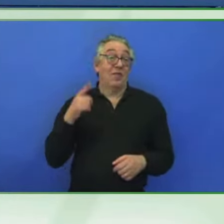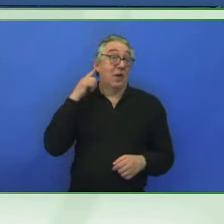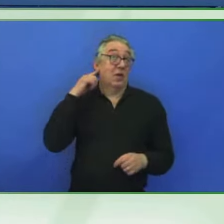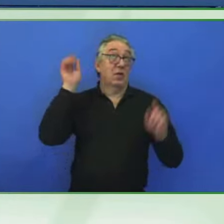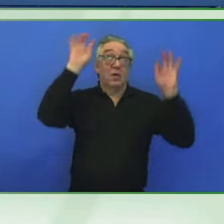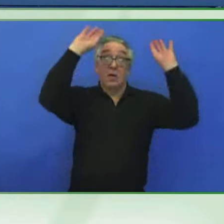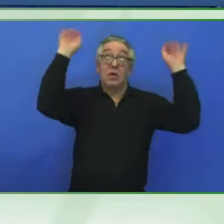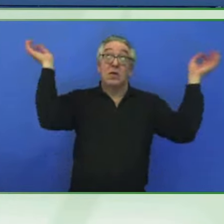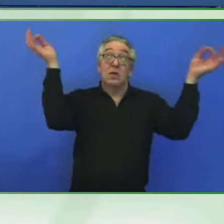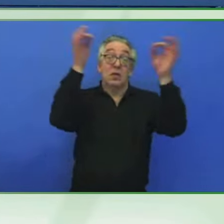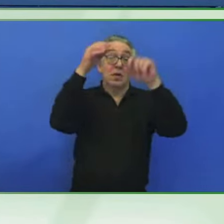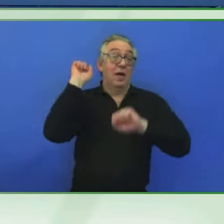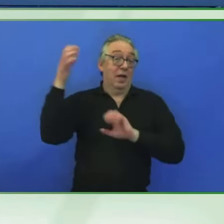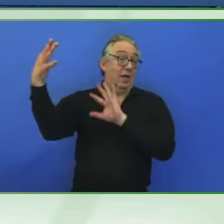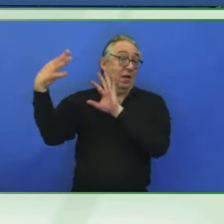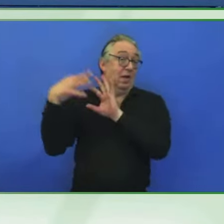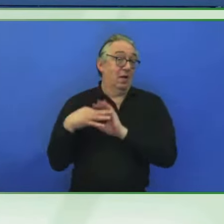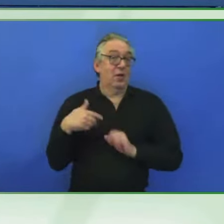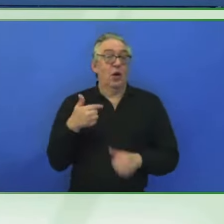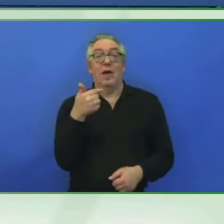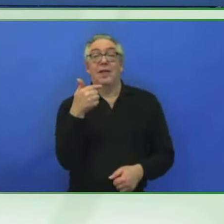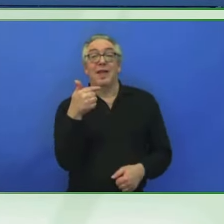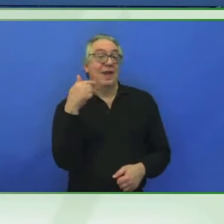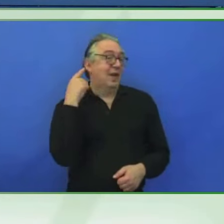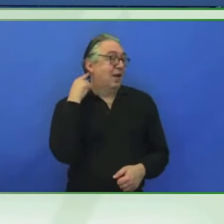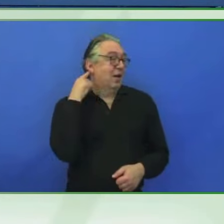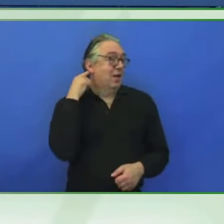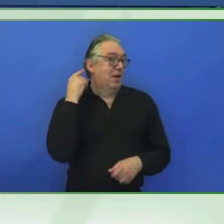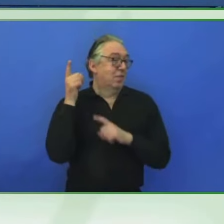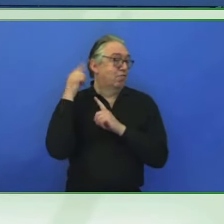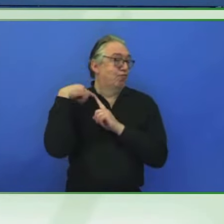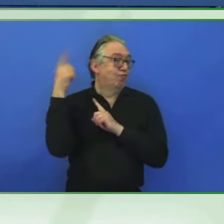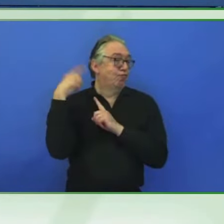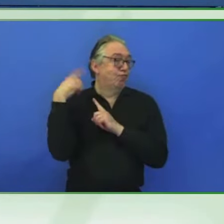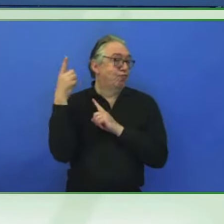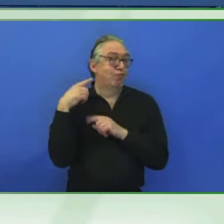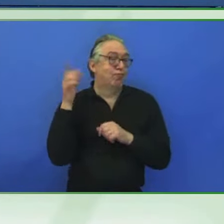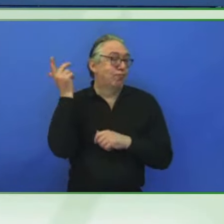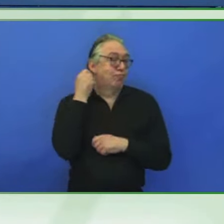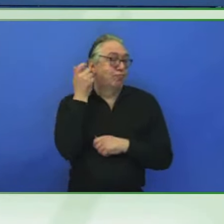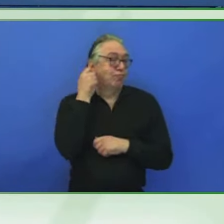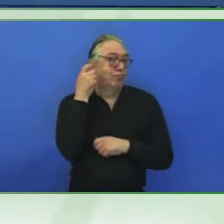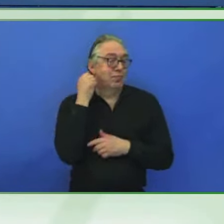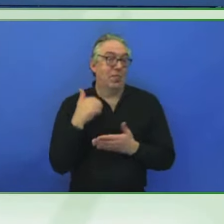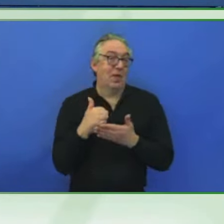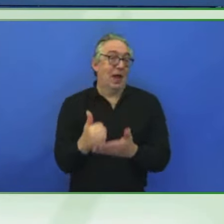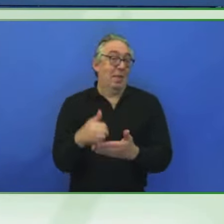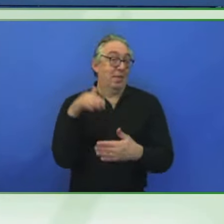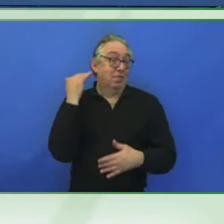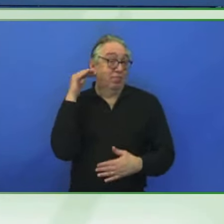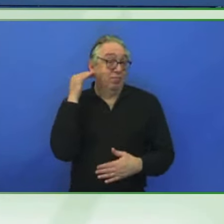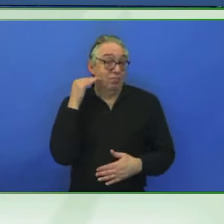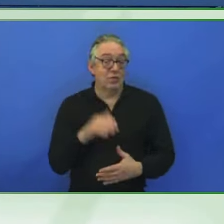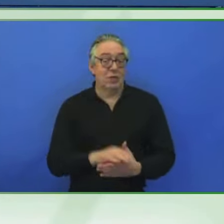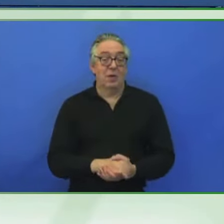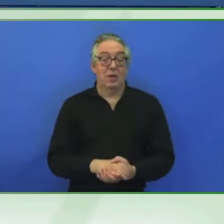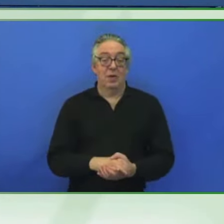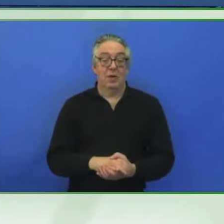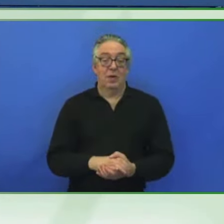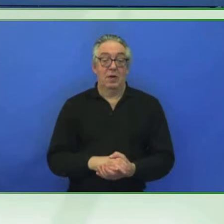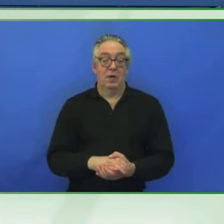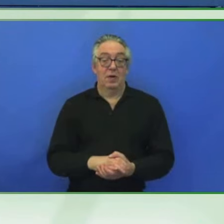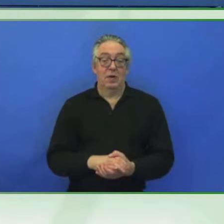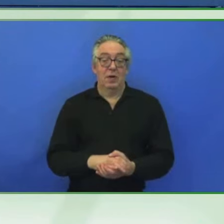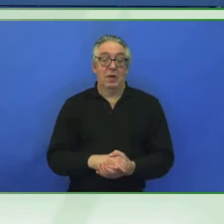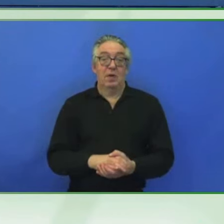model to assess, together with several groups of people representing disability reference entities, all the elements